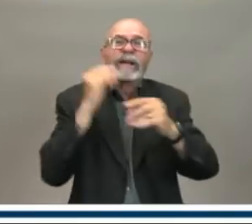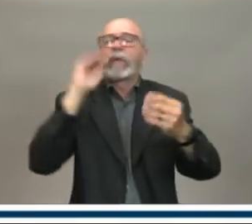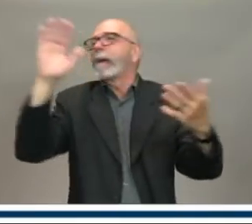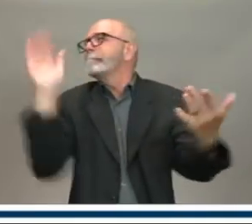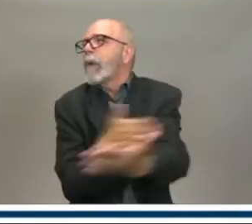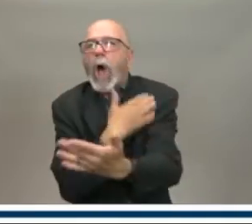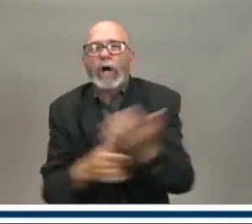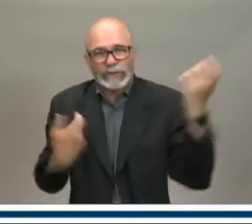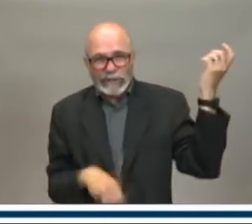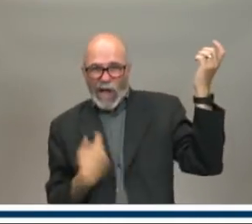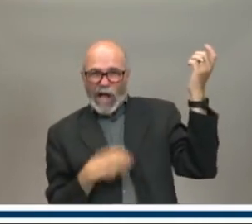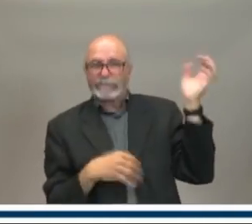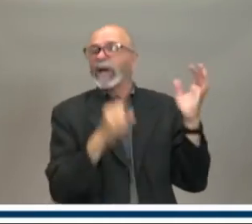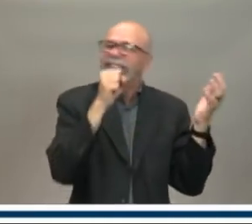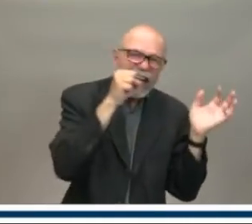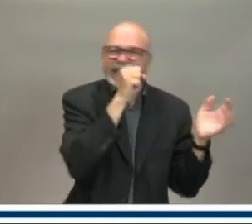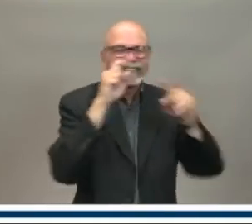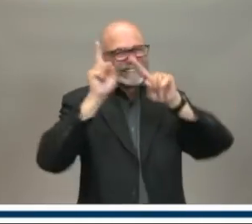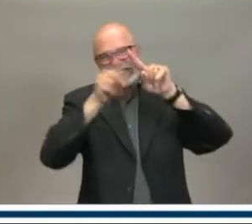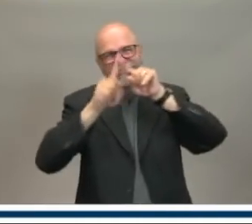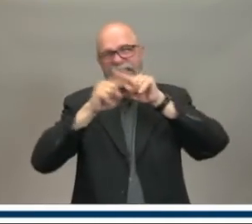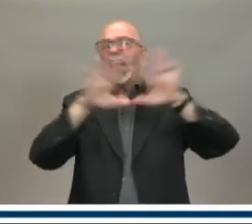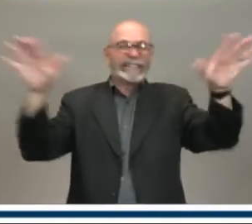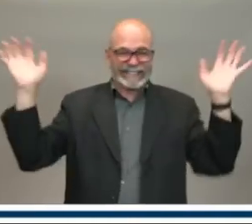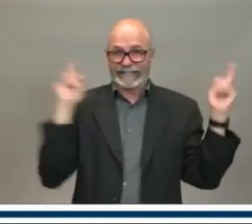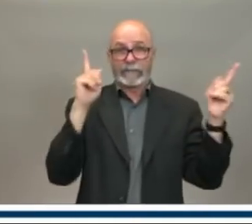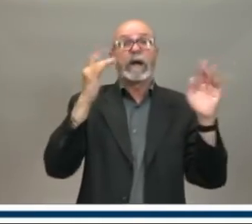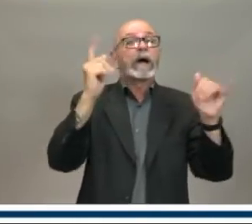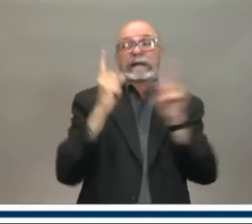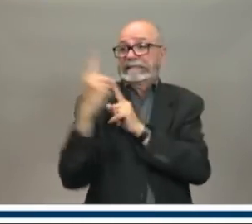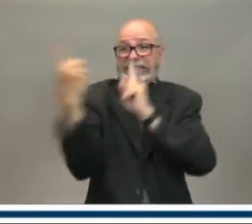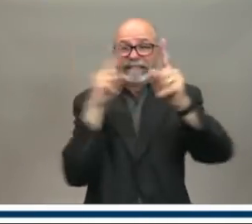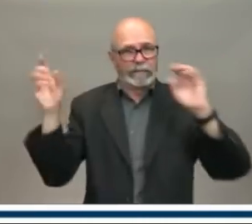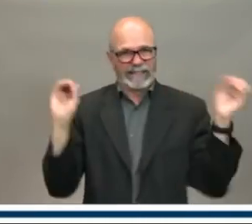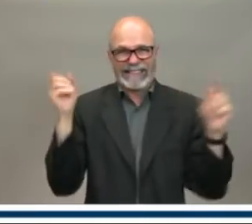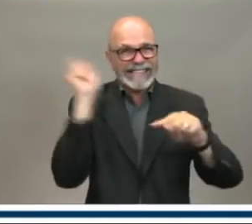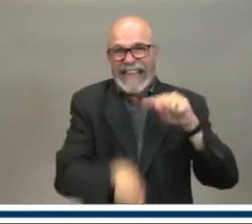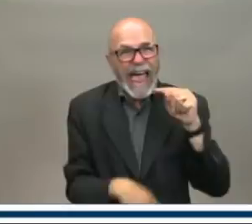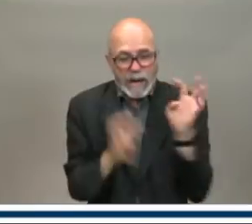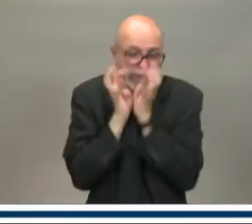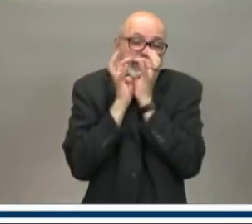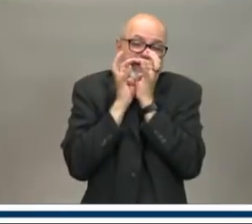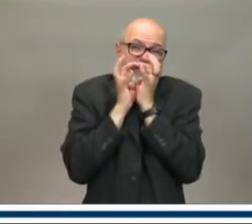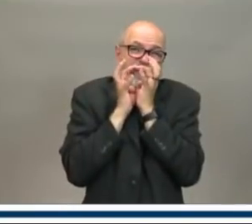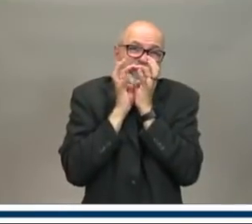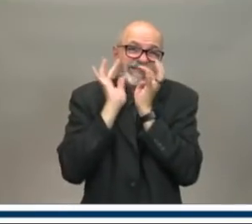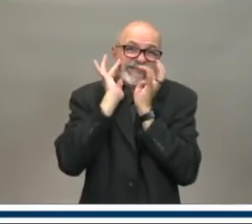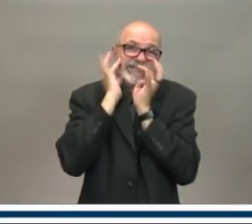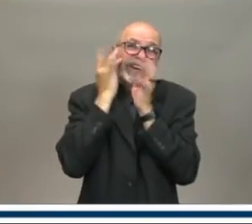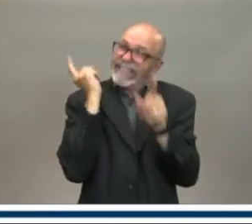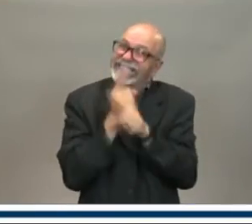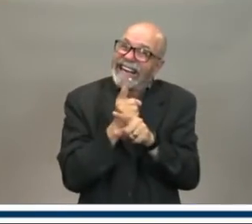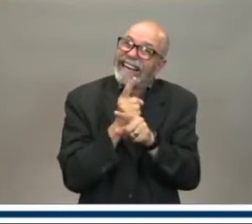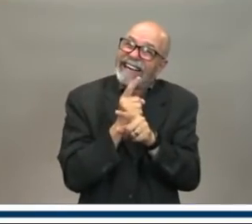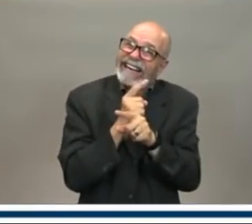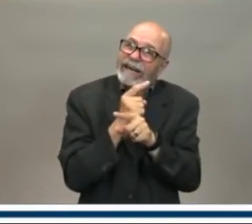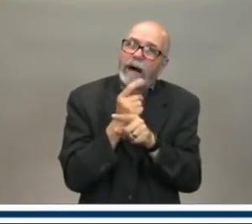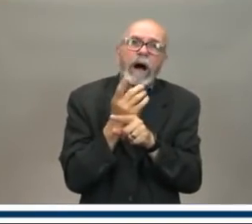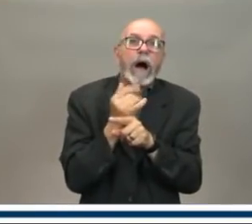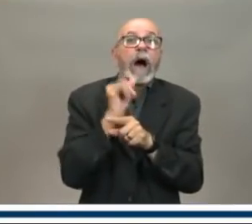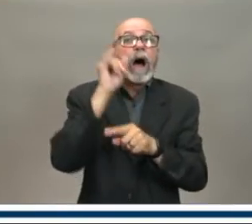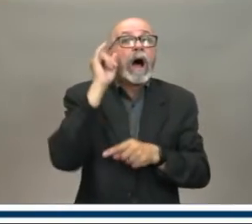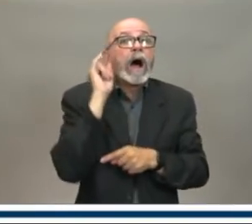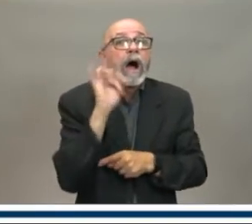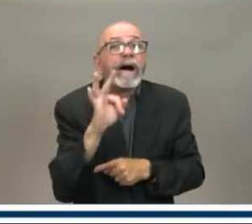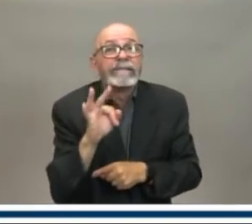where you can't respect the social distancing, will always, as long as we have the potential and we have